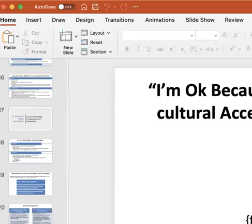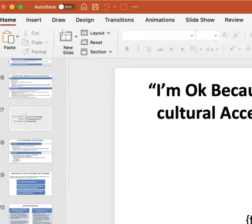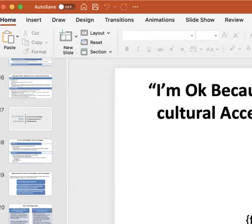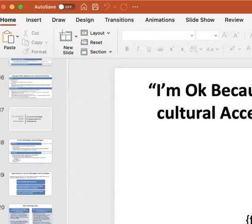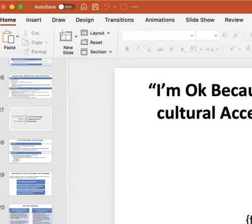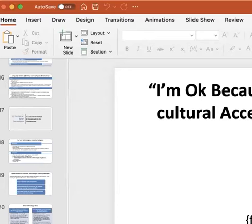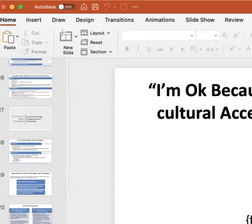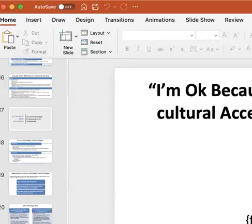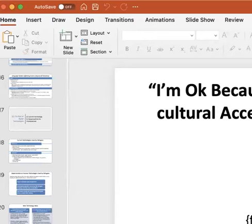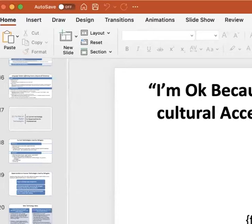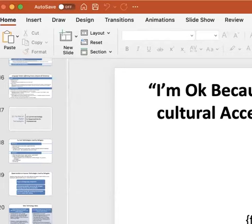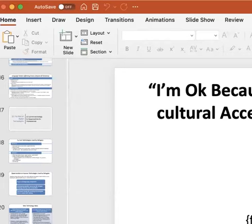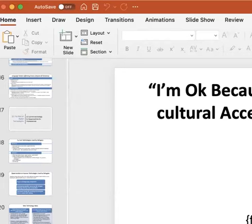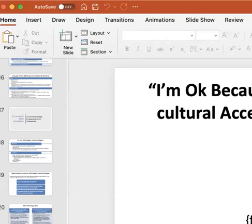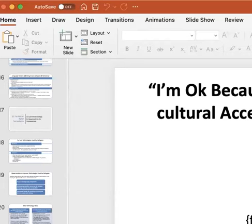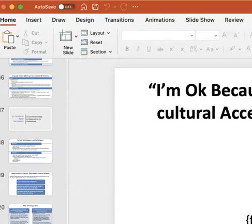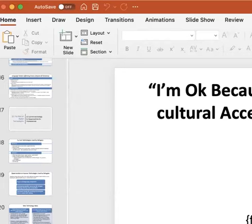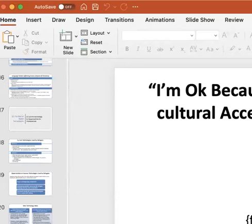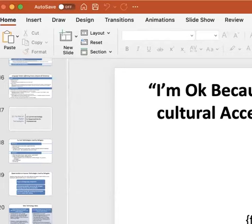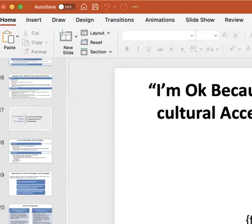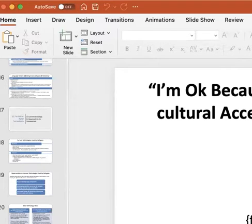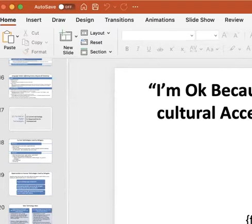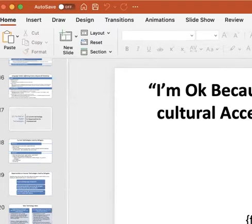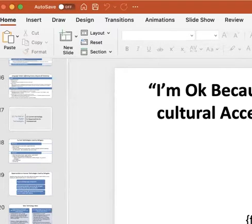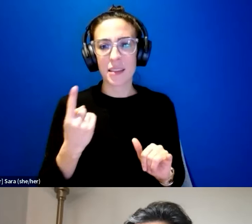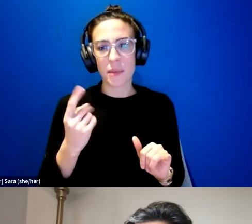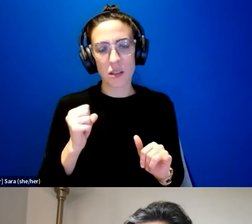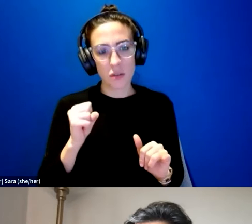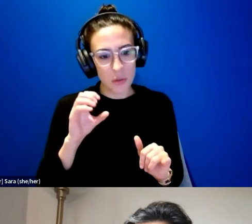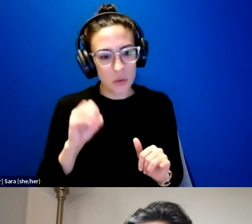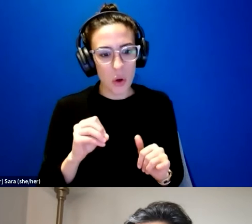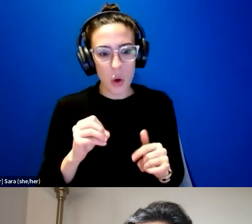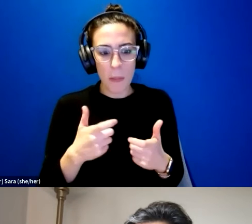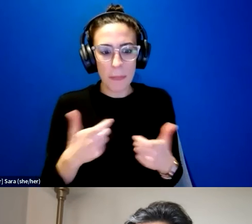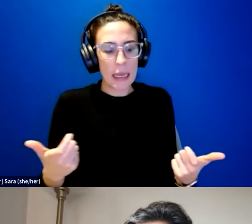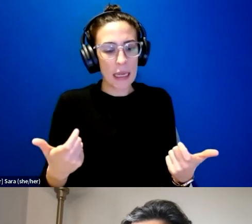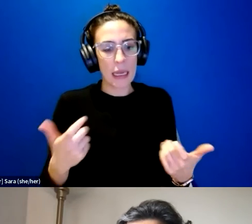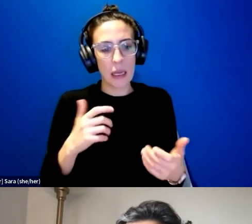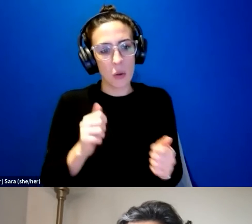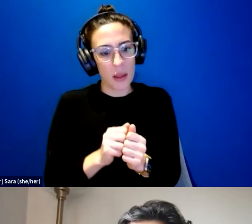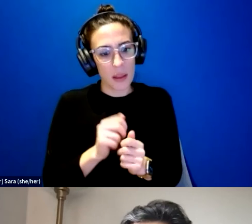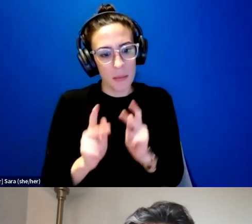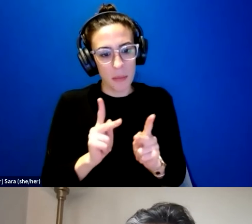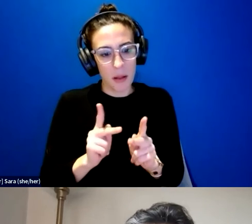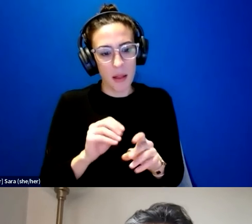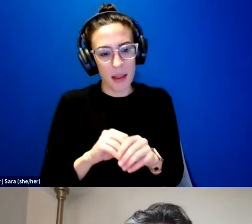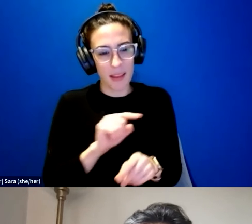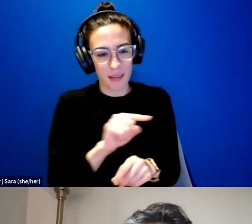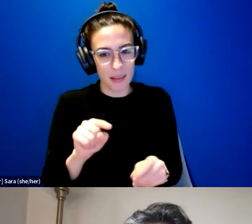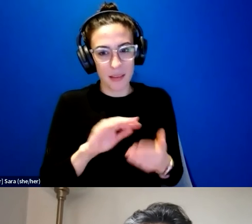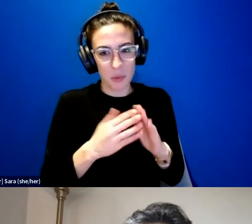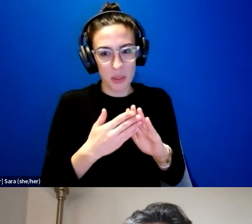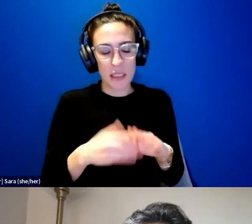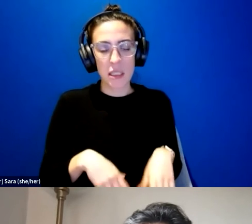was still something that was so prevalent within the people you interviewed, the stigma of having a disability. And I'm curious